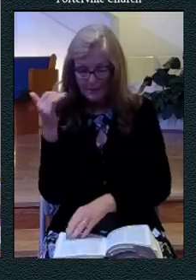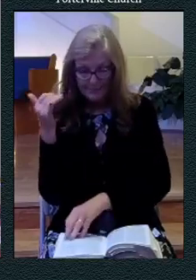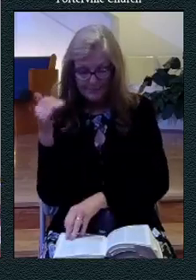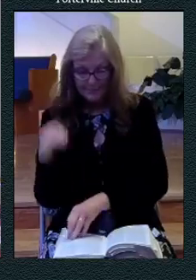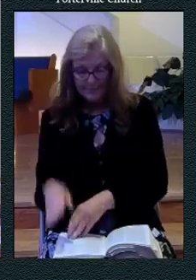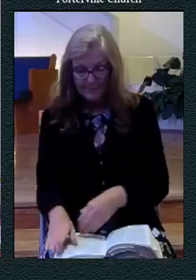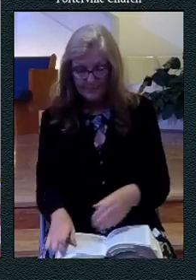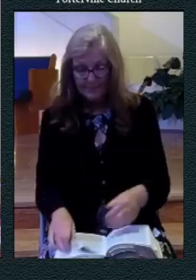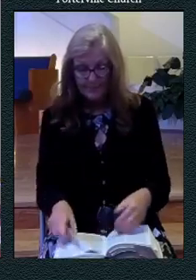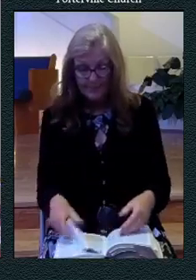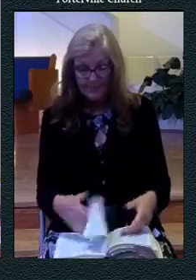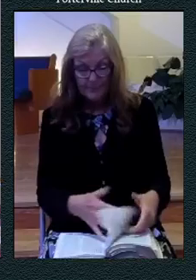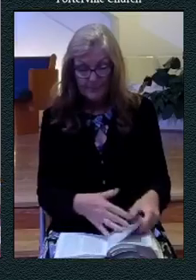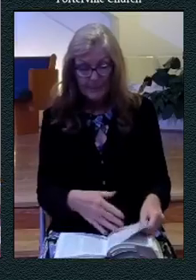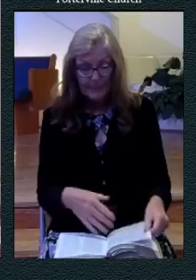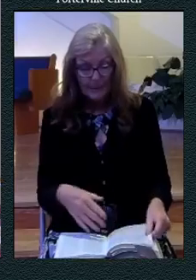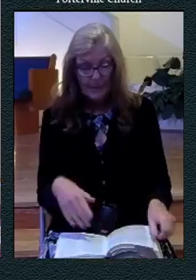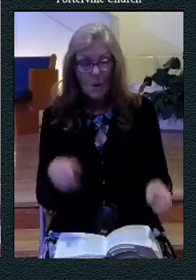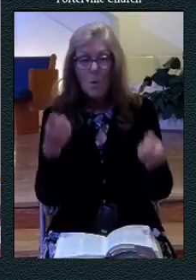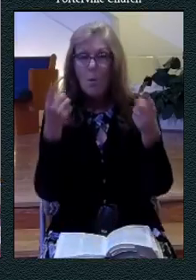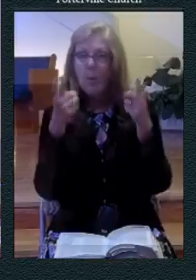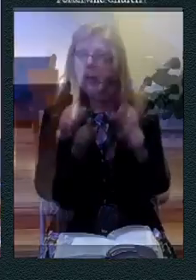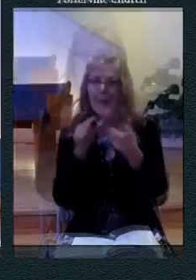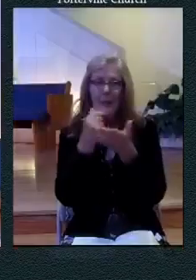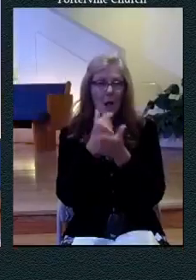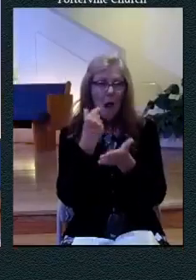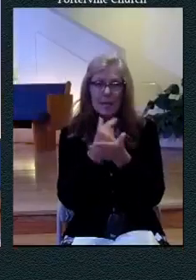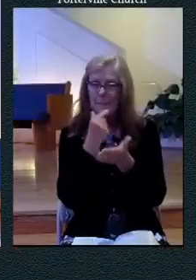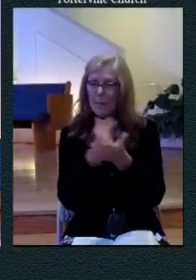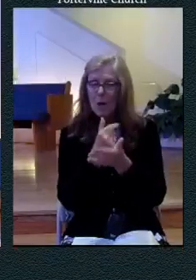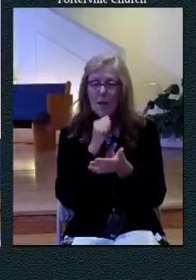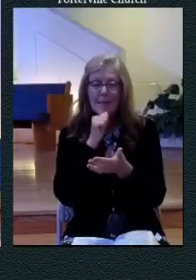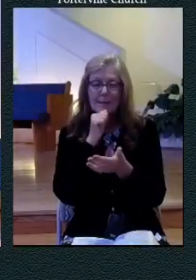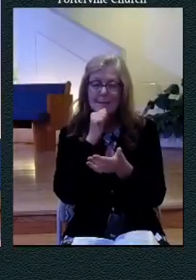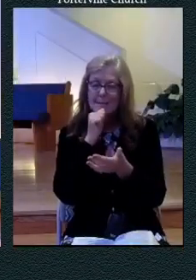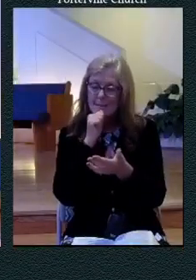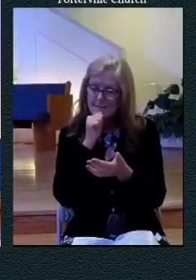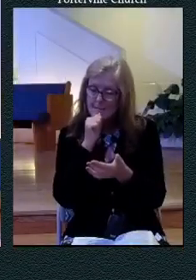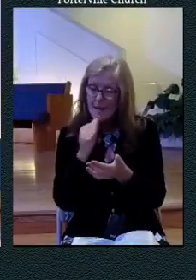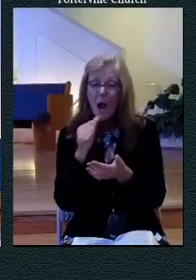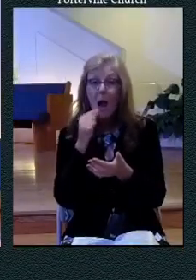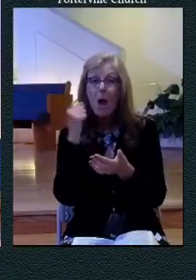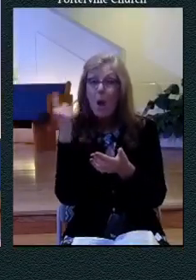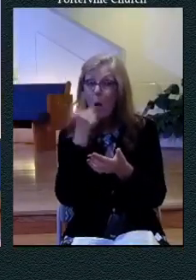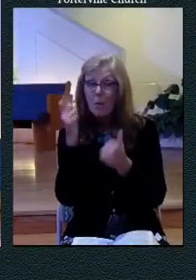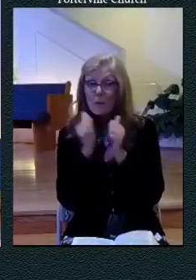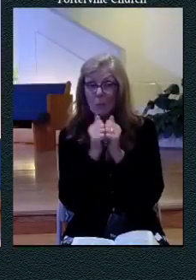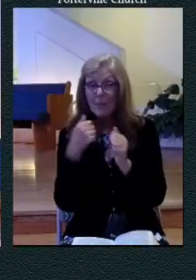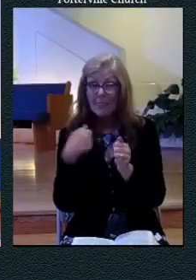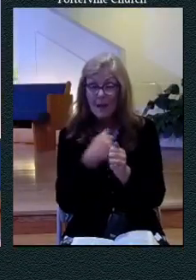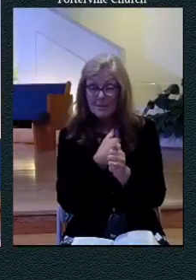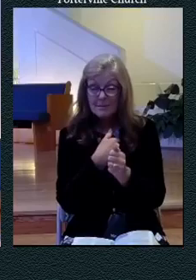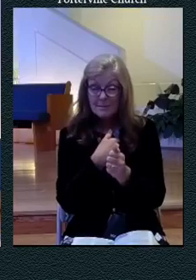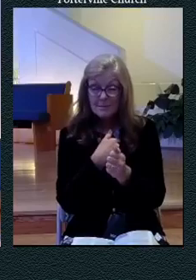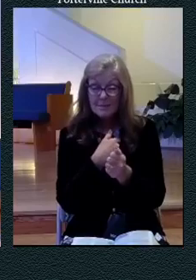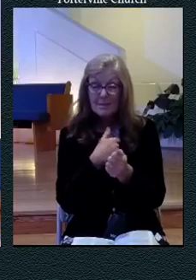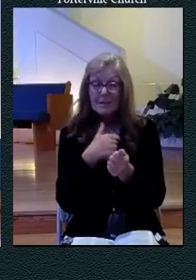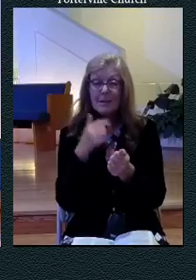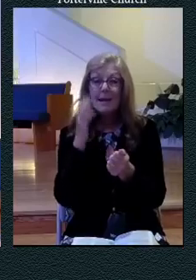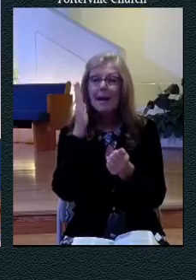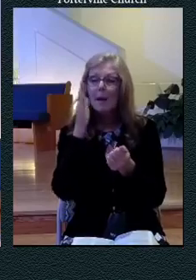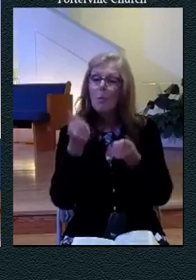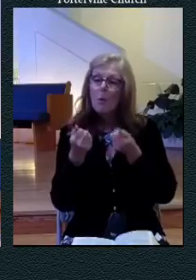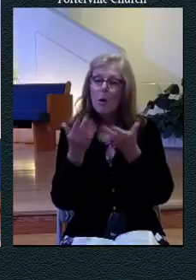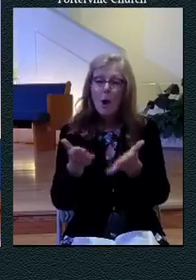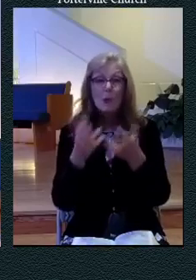when the gospel is not fresh and ever present in our hearts and minds, it inevitably produces problems